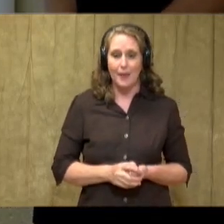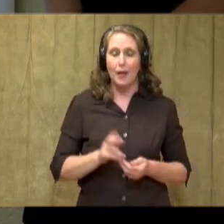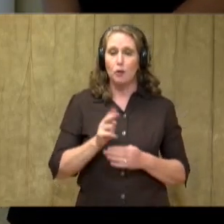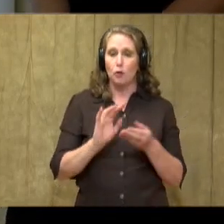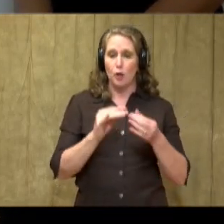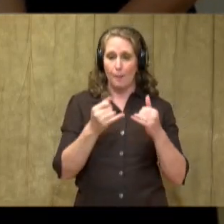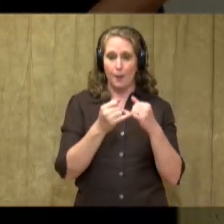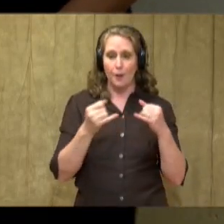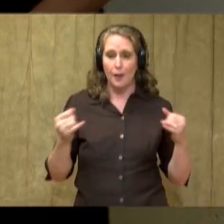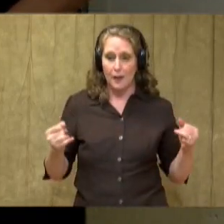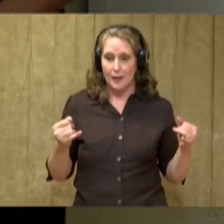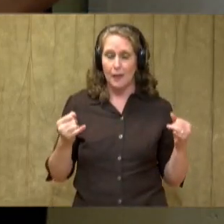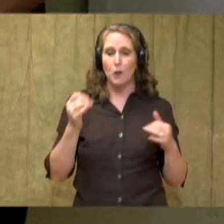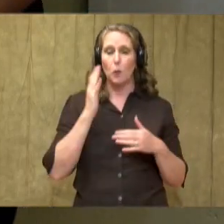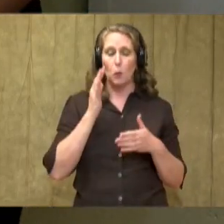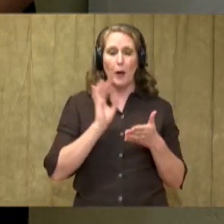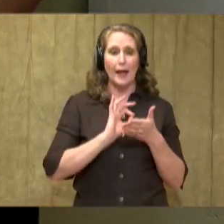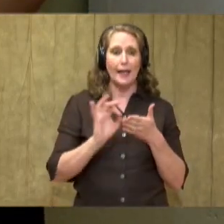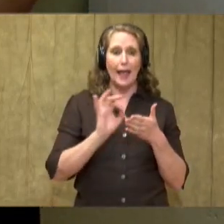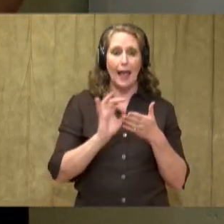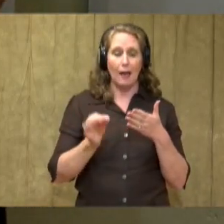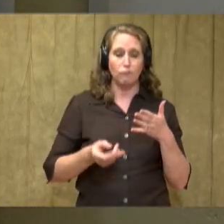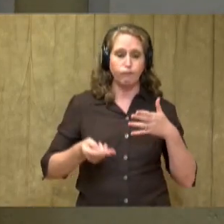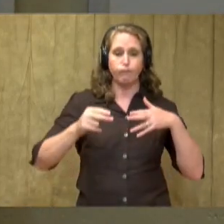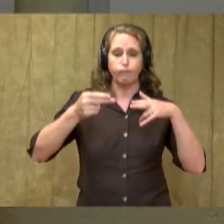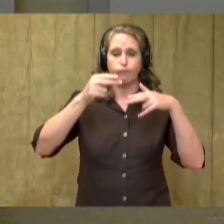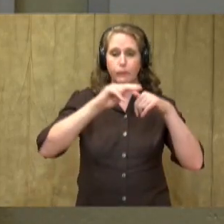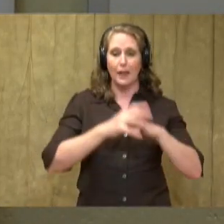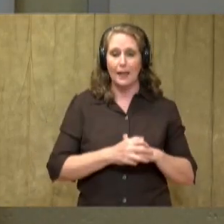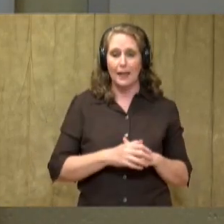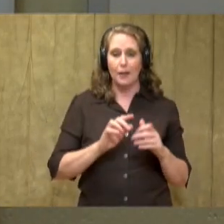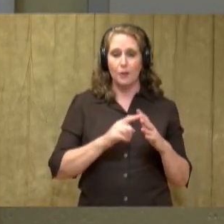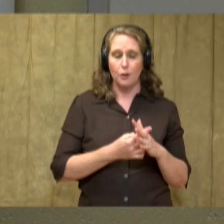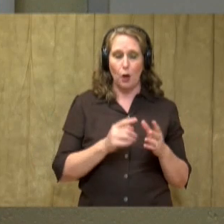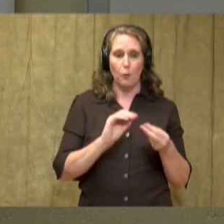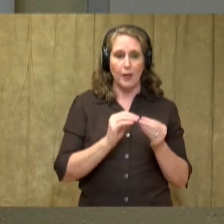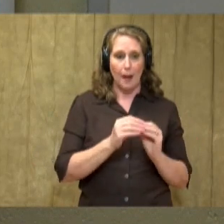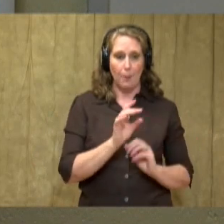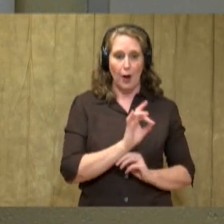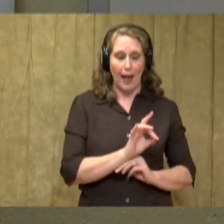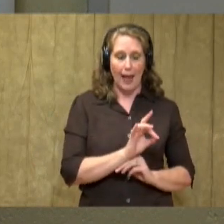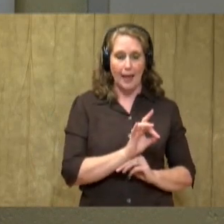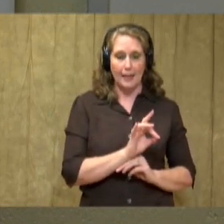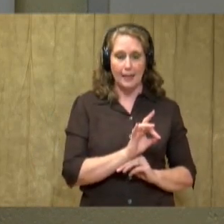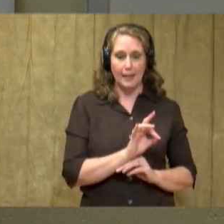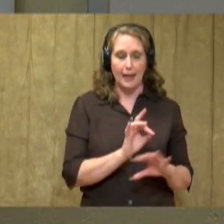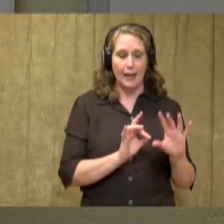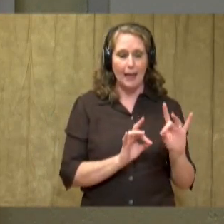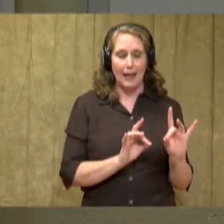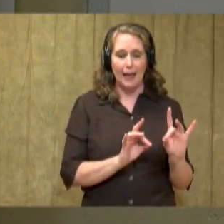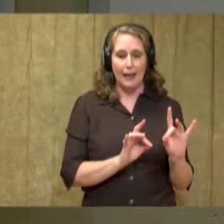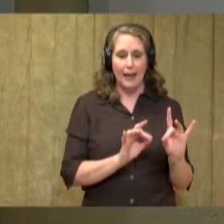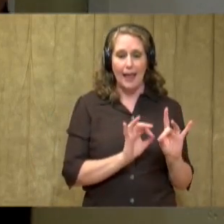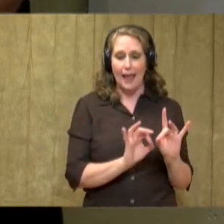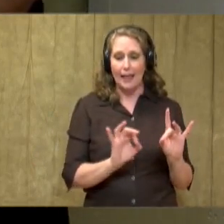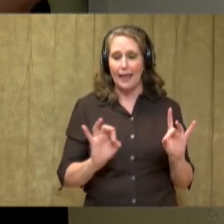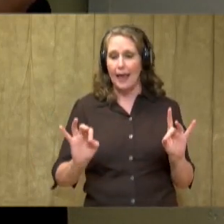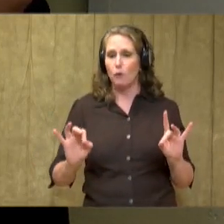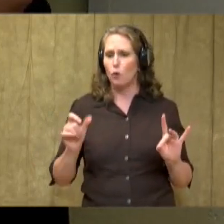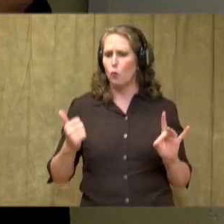Using your number line, we're going to count up. You're going to start with the number 8 and count up to what